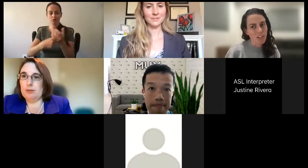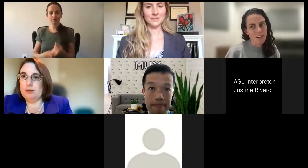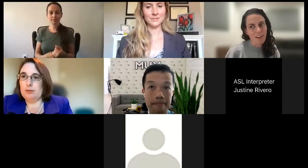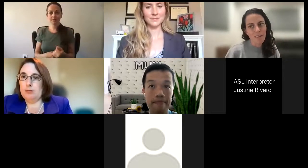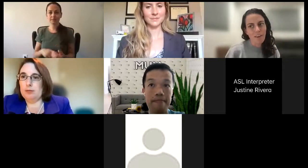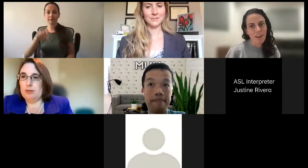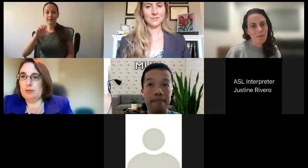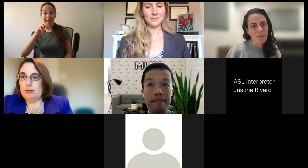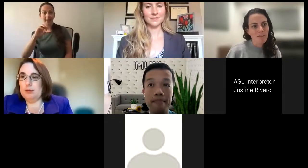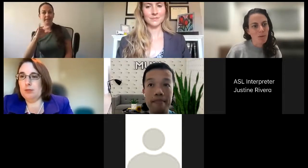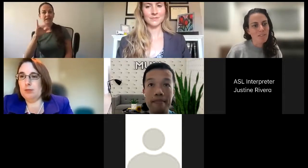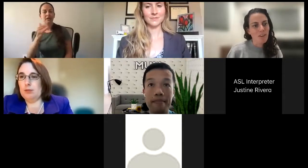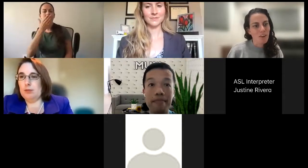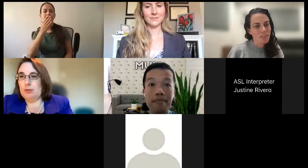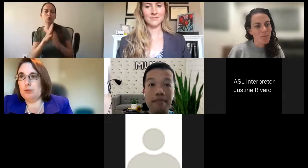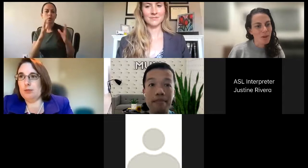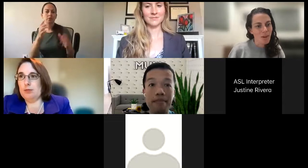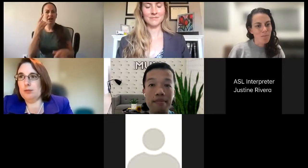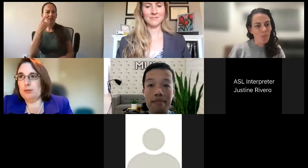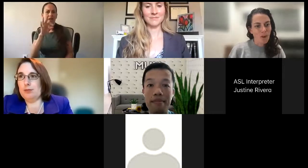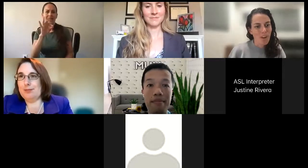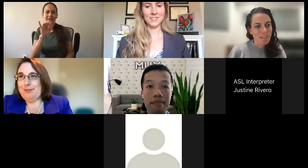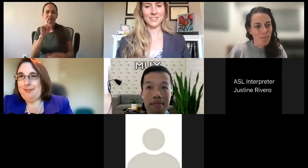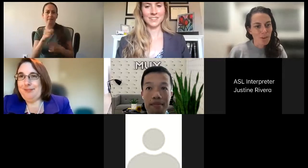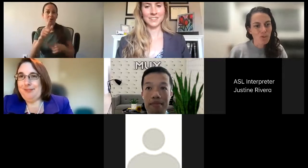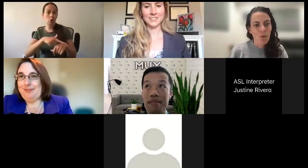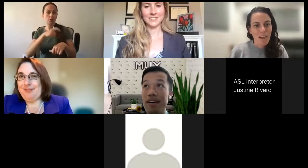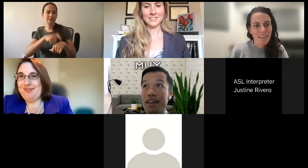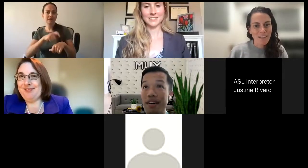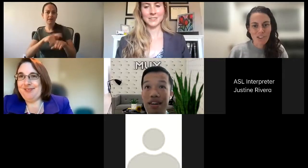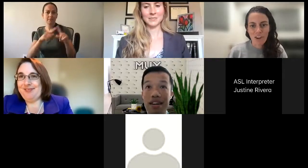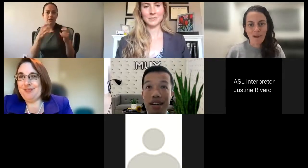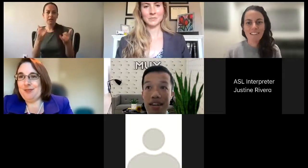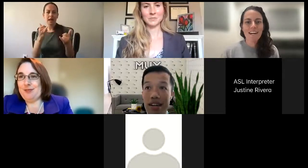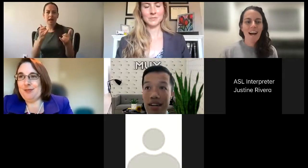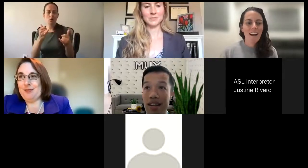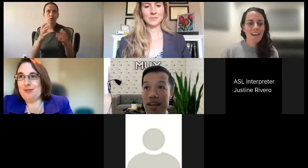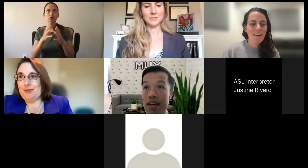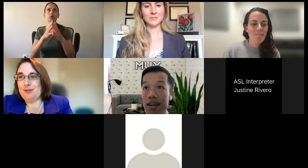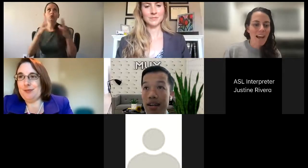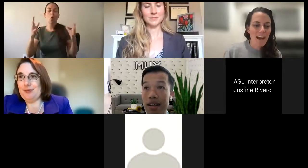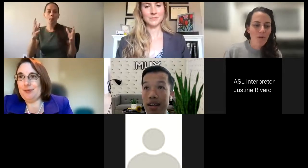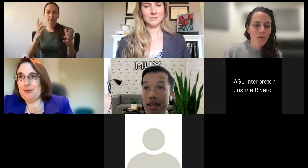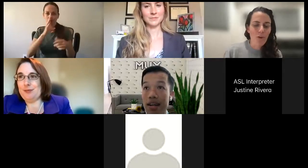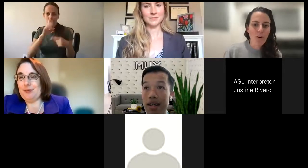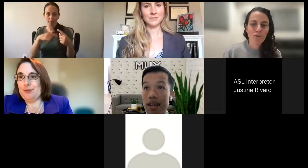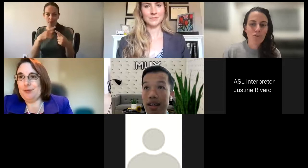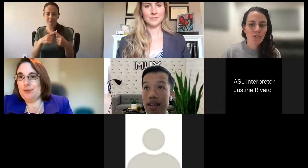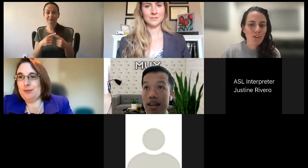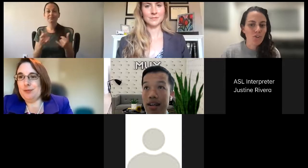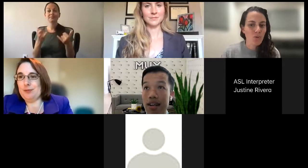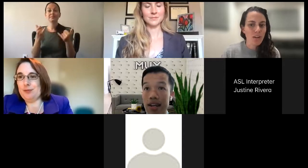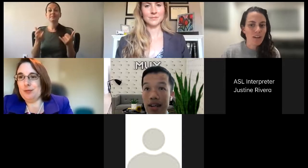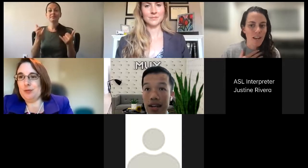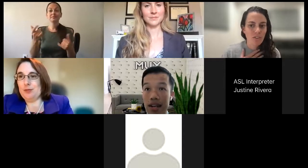much, Jan. I thought 90 minutes was a long time, but we're going to run out of time. There's so many things to talk about. I am now going to